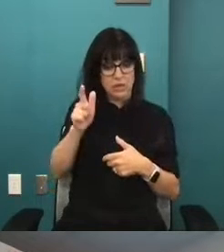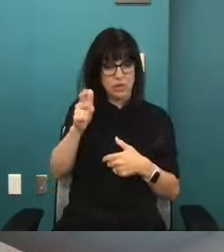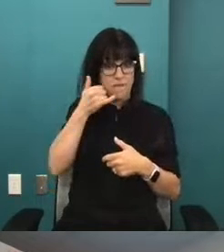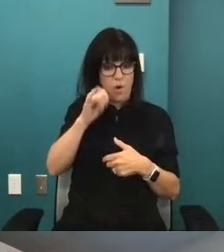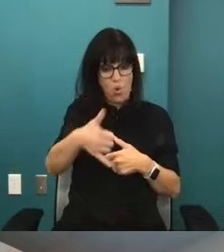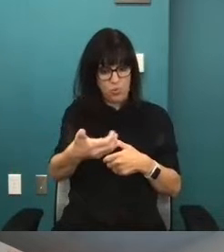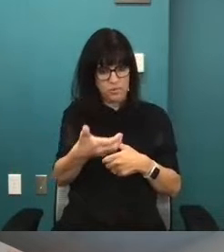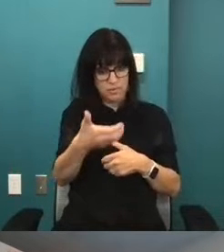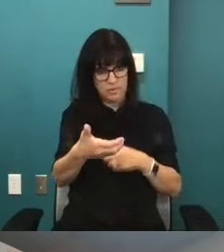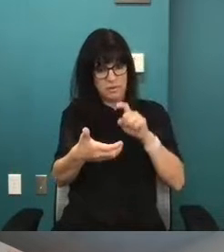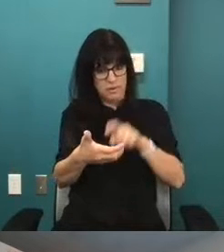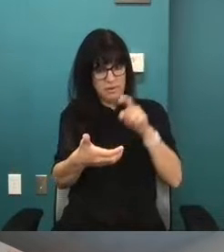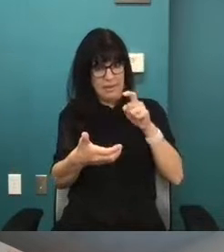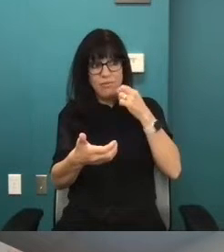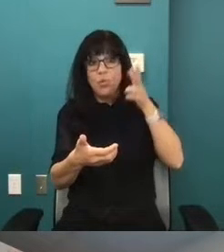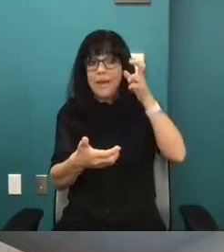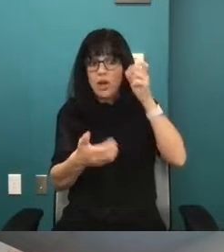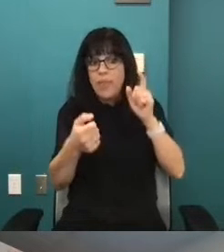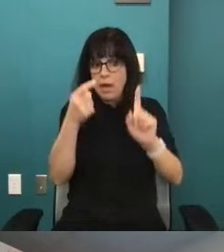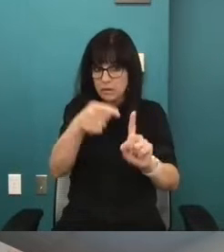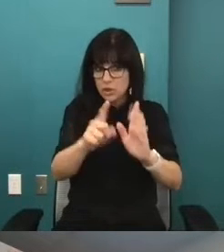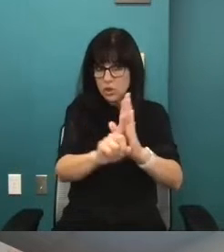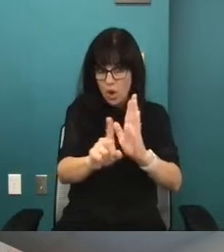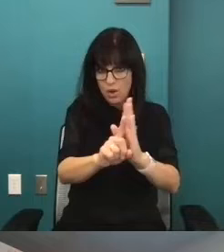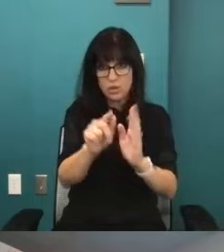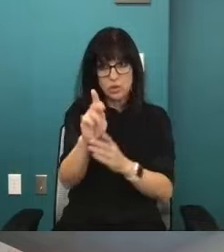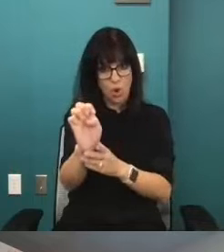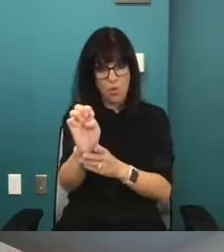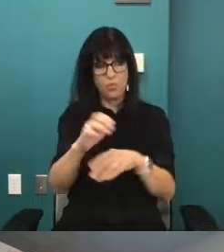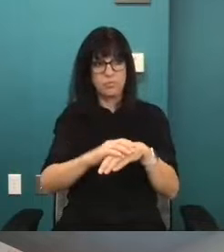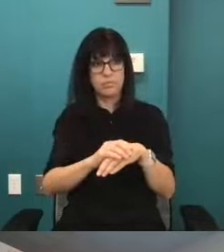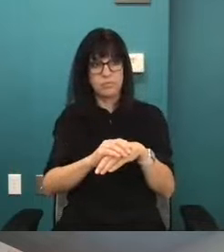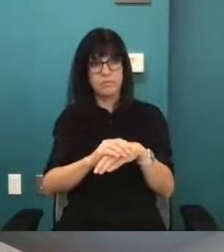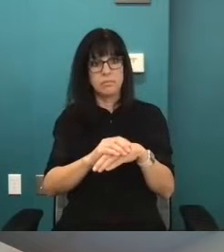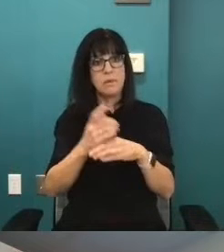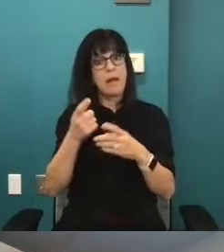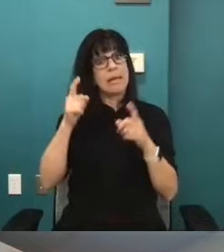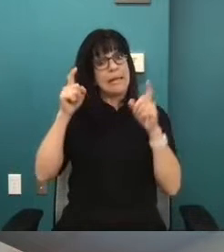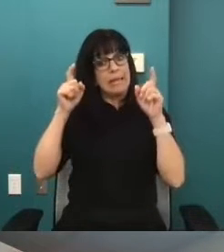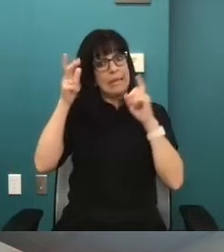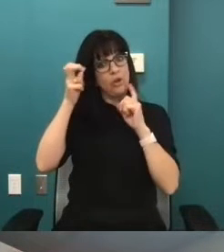whether you hear a tone or not, and they're actually doing hearing tests that way.